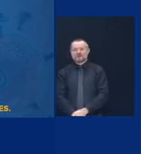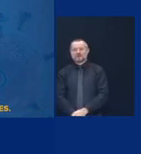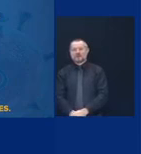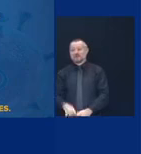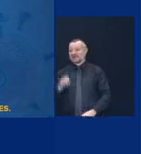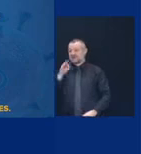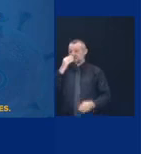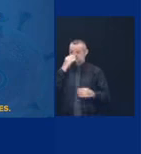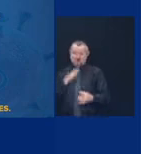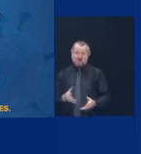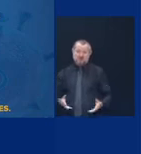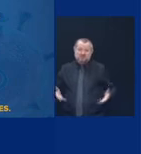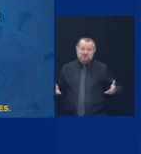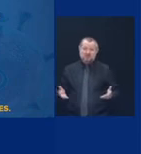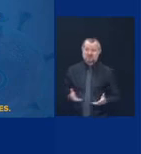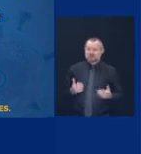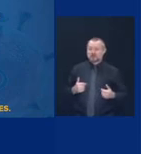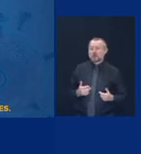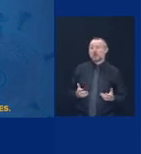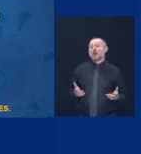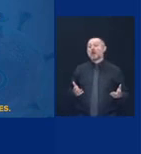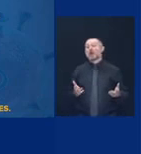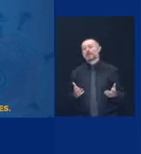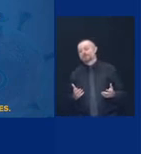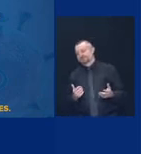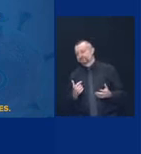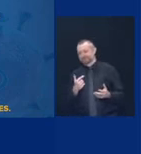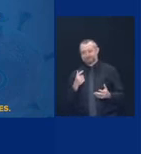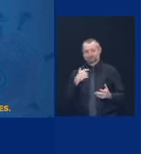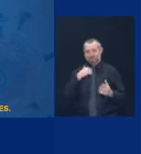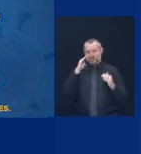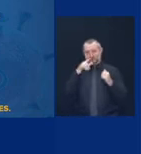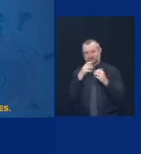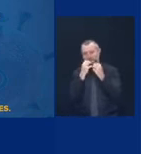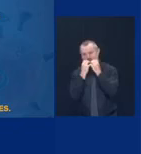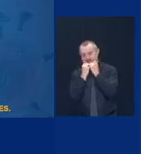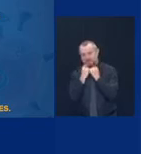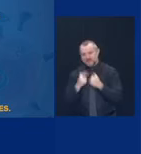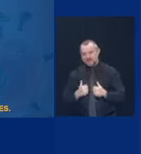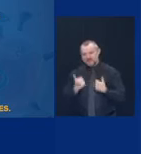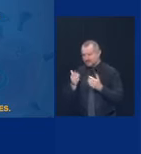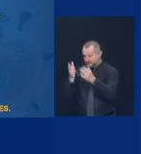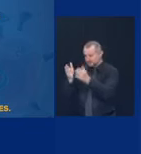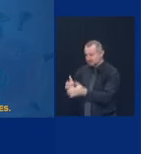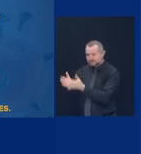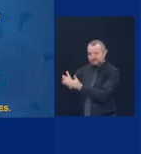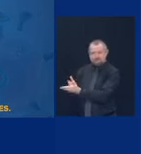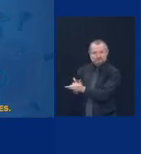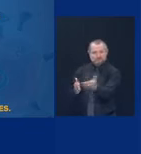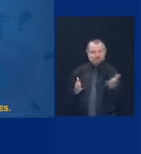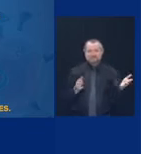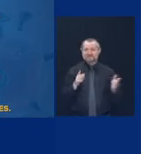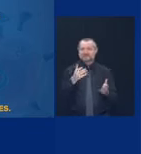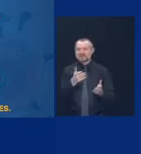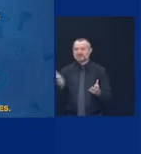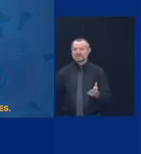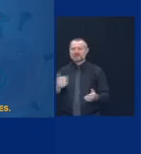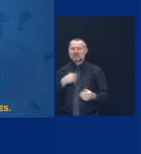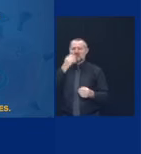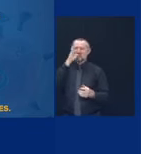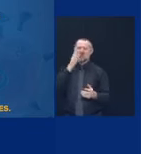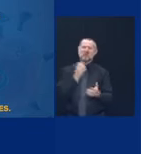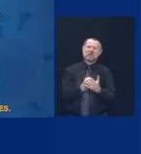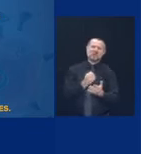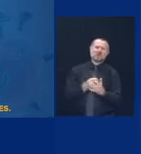life, it matters. It matters. Even if you say, I don't care what happens to the economy,